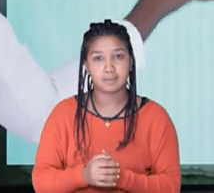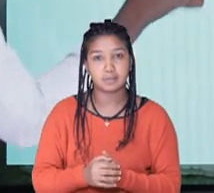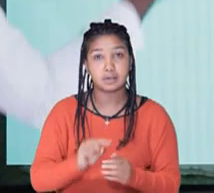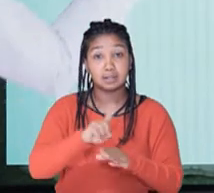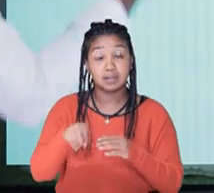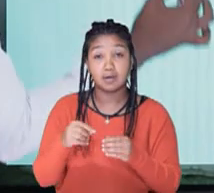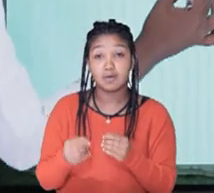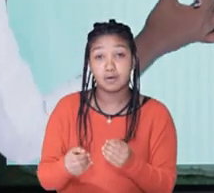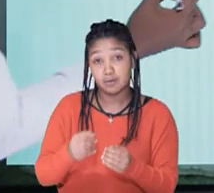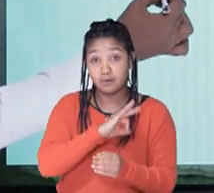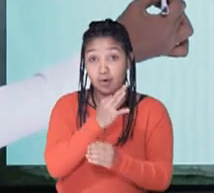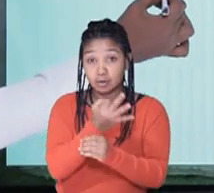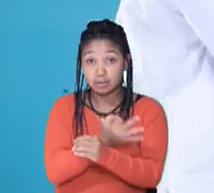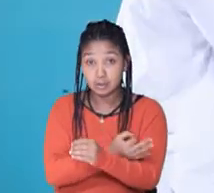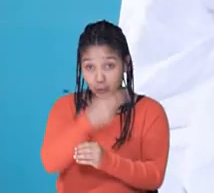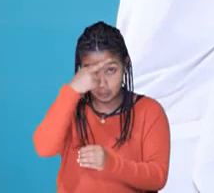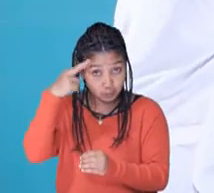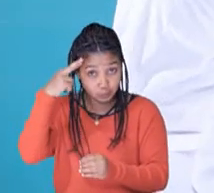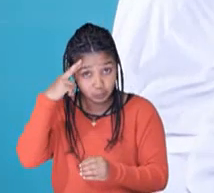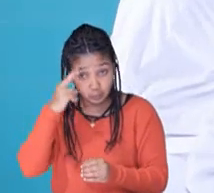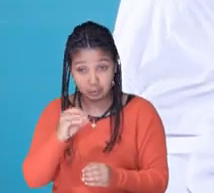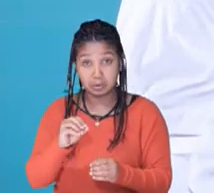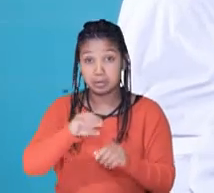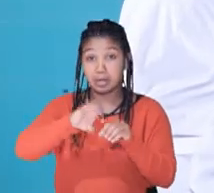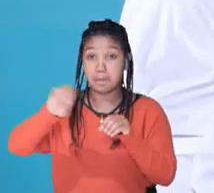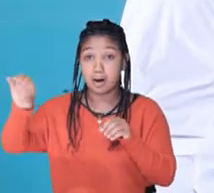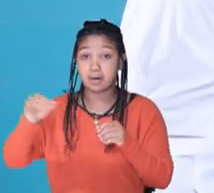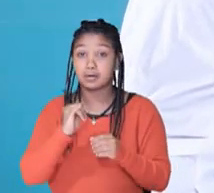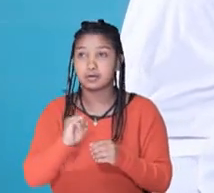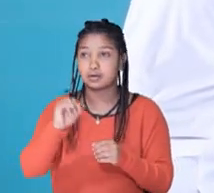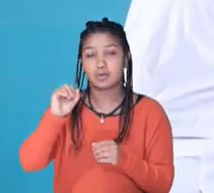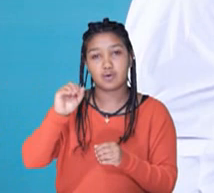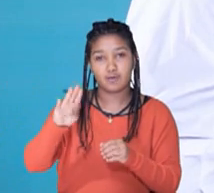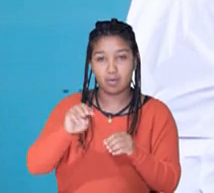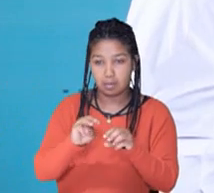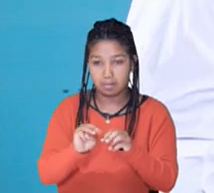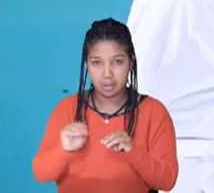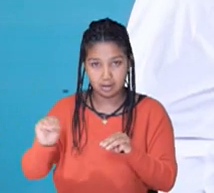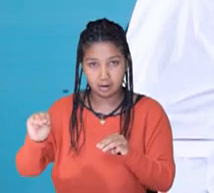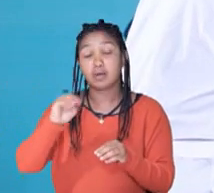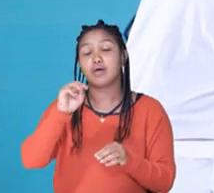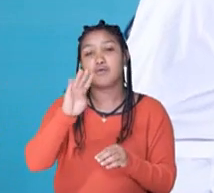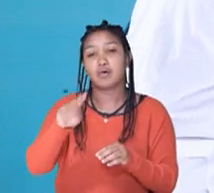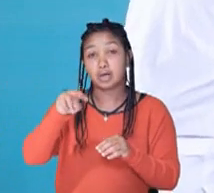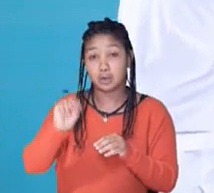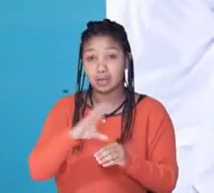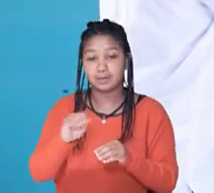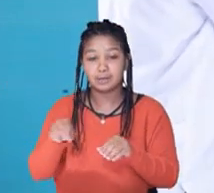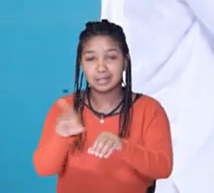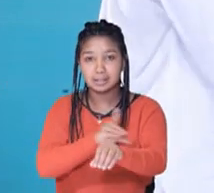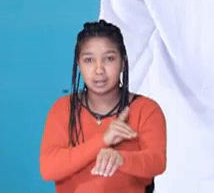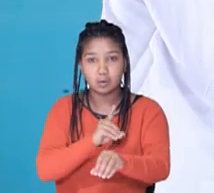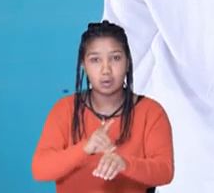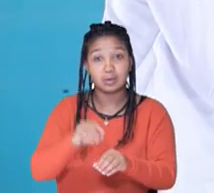The force is all due to the weight of the bar, and the weight of the bar is 40 Newton, and the